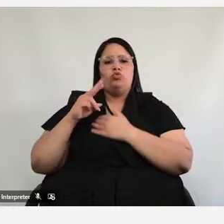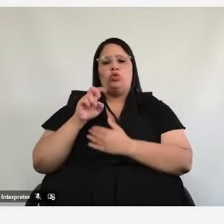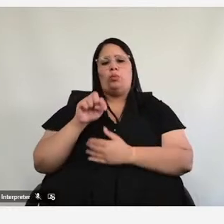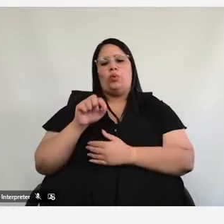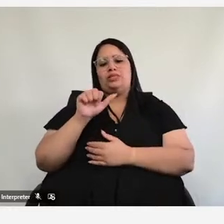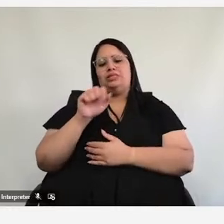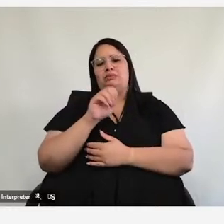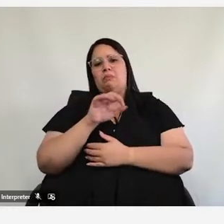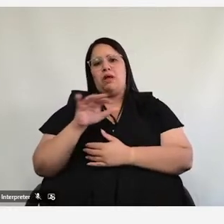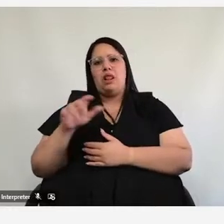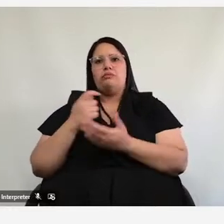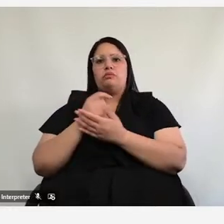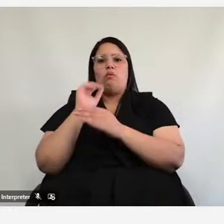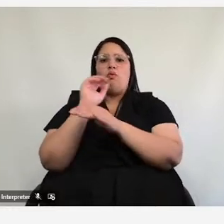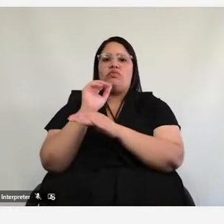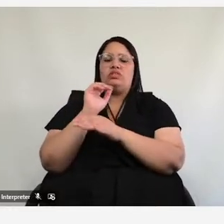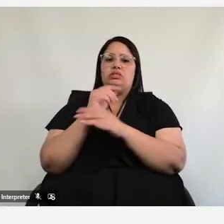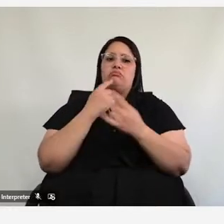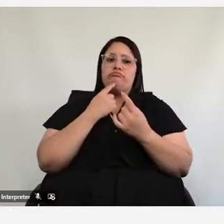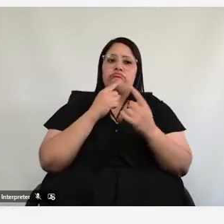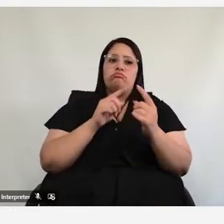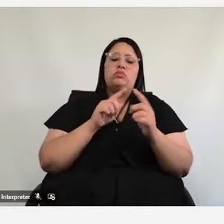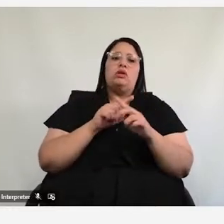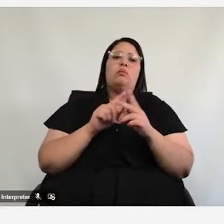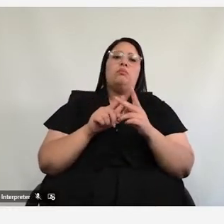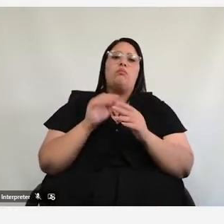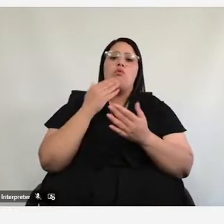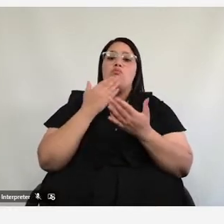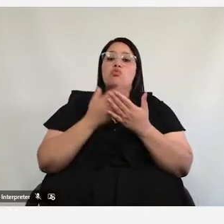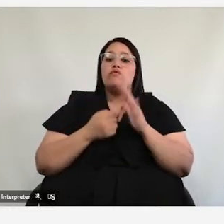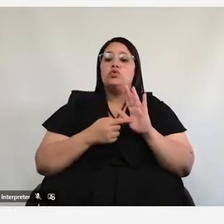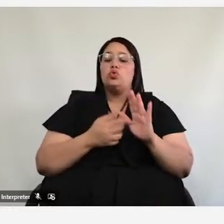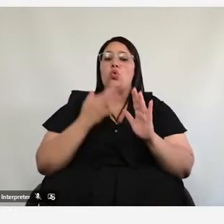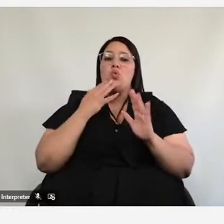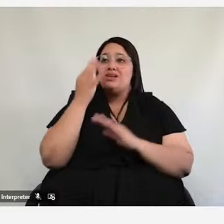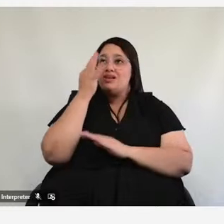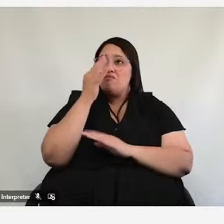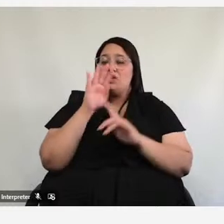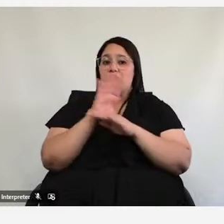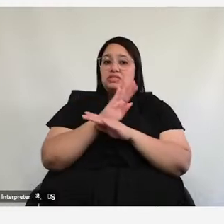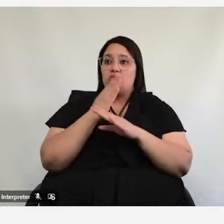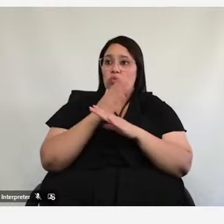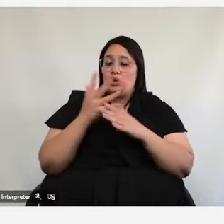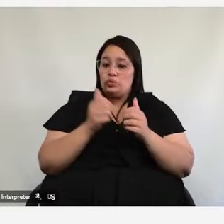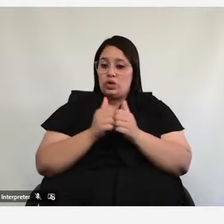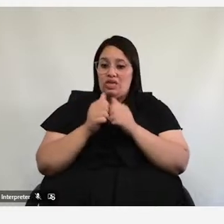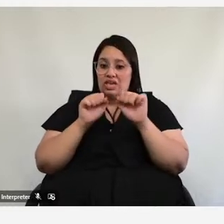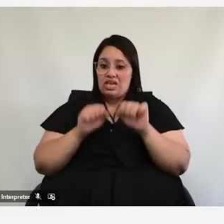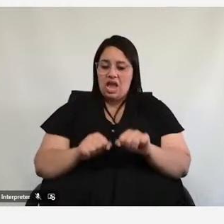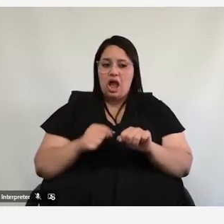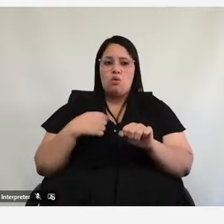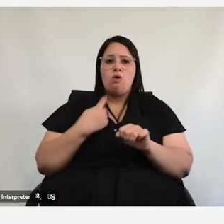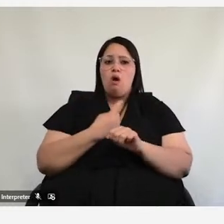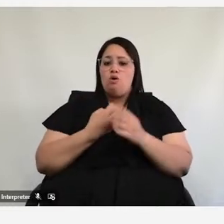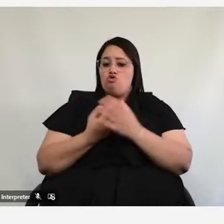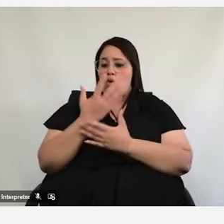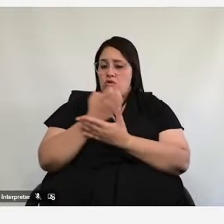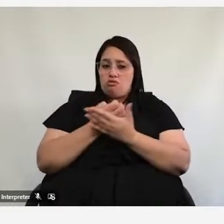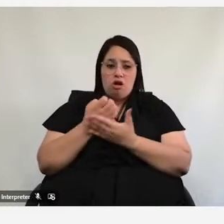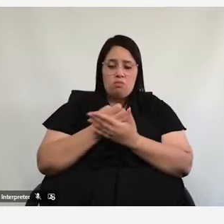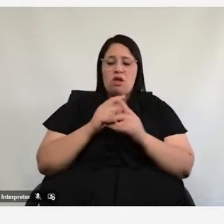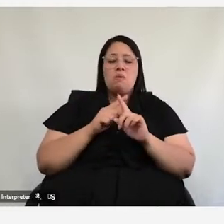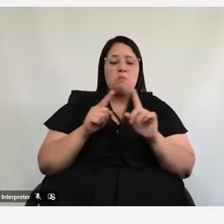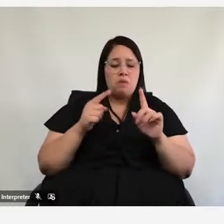in export declarations, proof that when government and business work together, we don't just grow the economy, but we